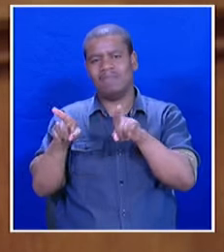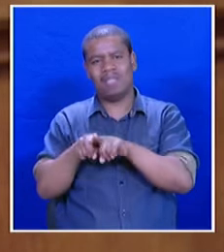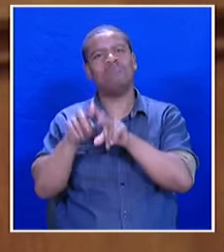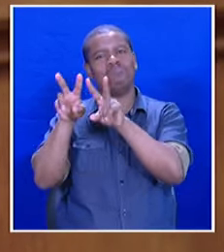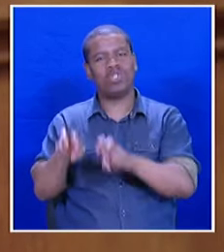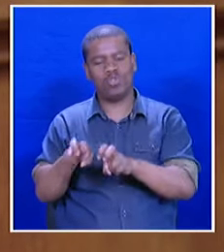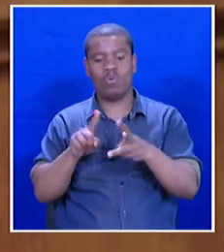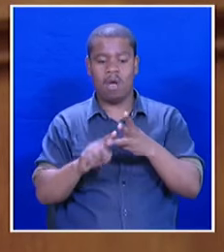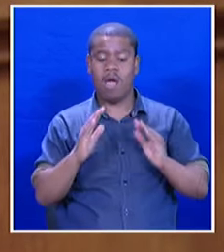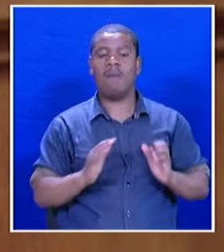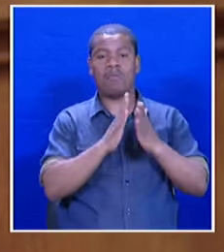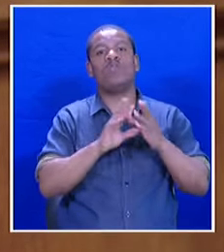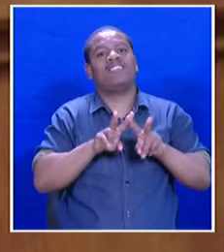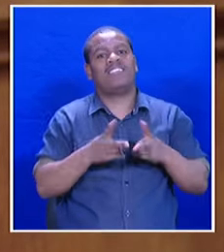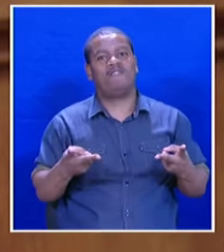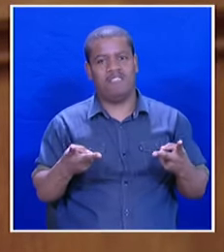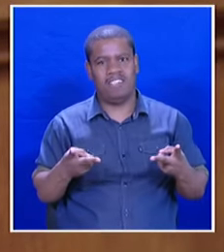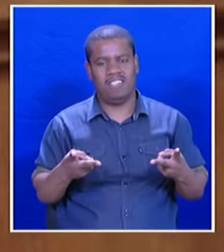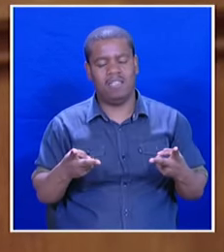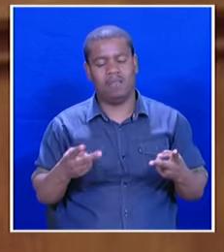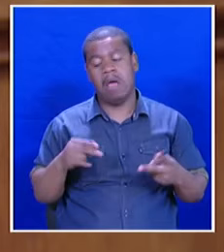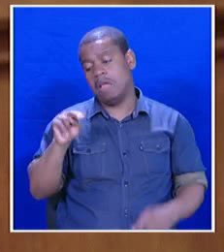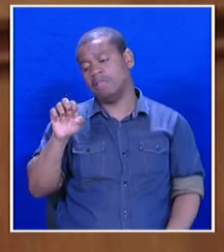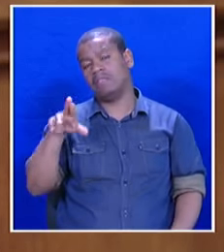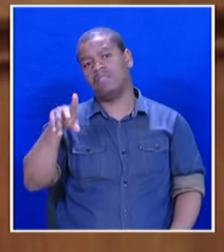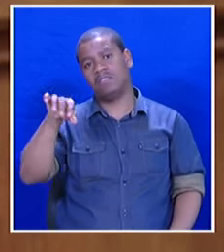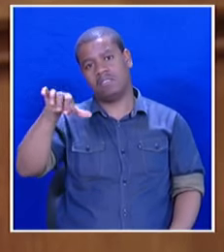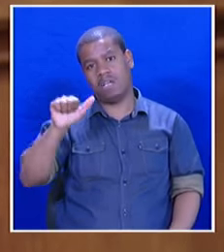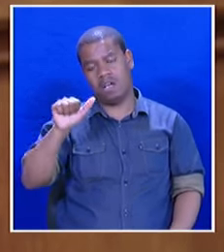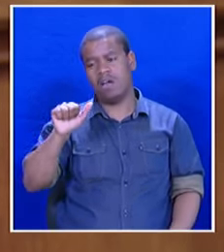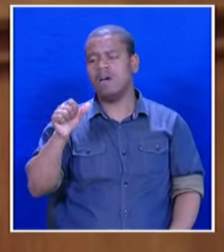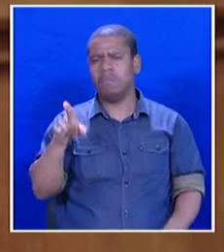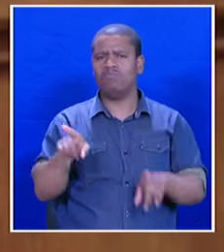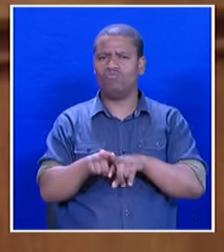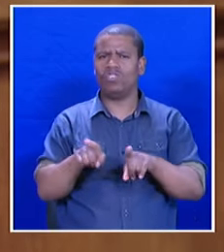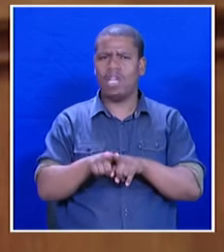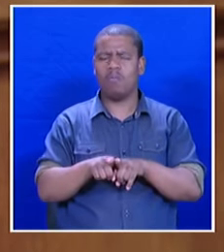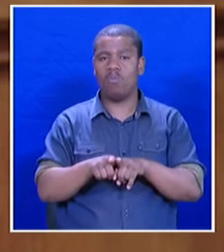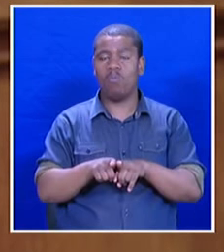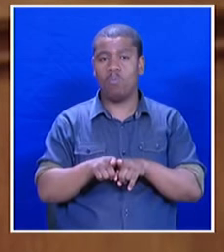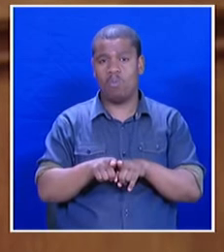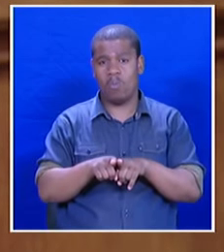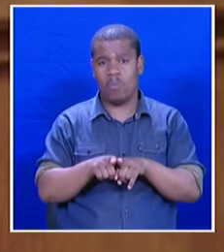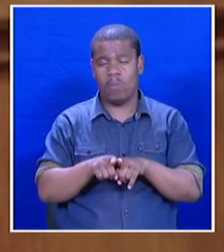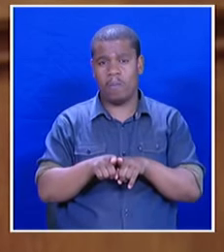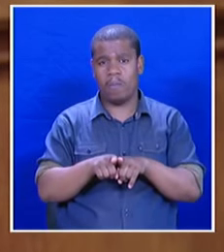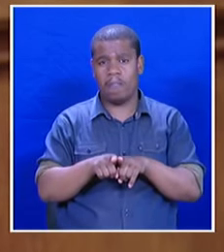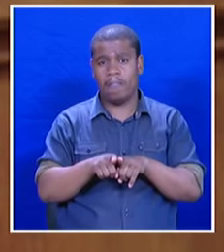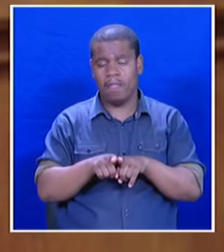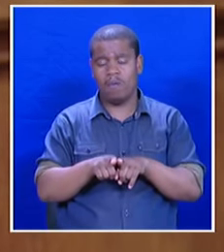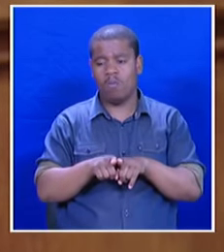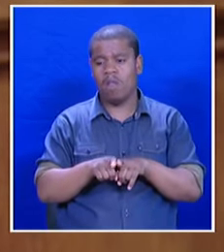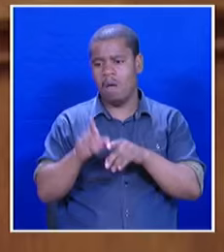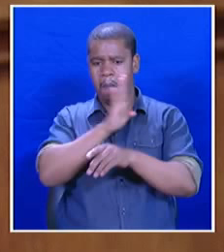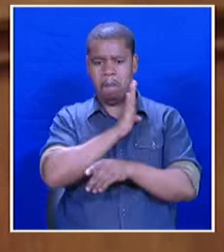the developments at Nexa, where there are seemingly sour working relationships between Nexa board members and the CEO,